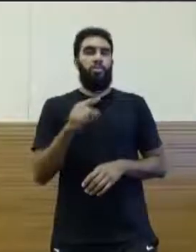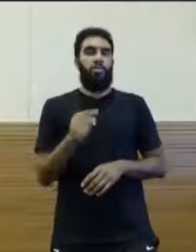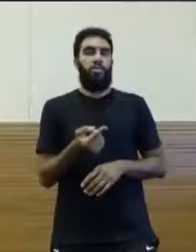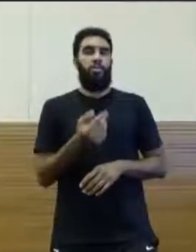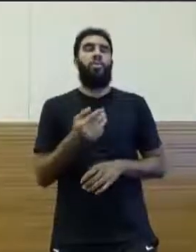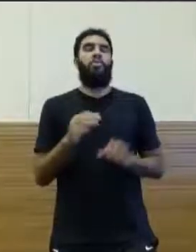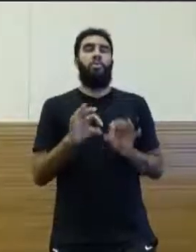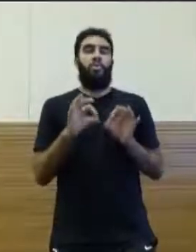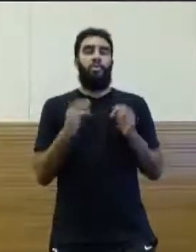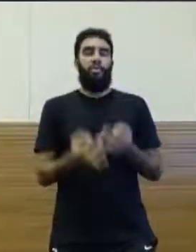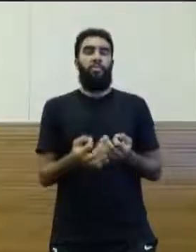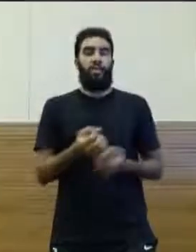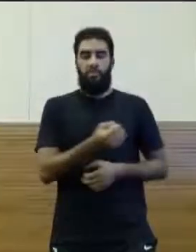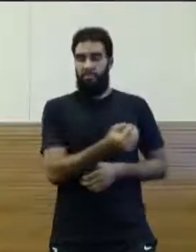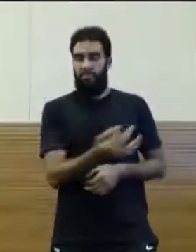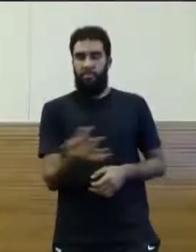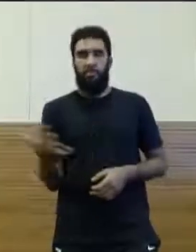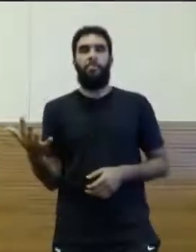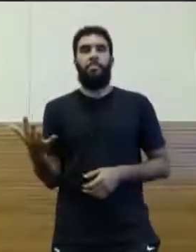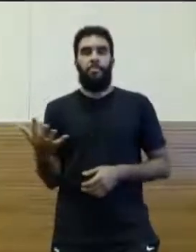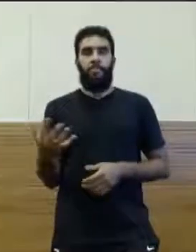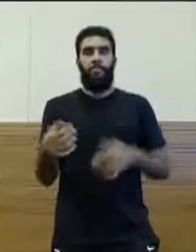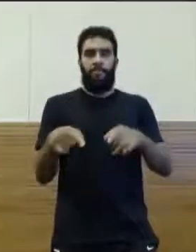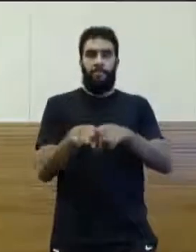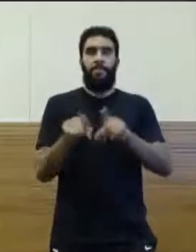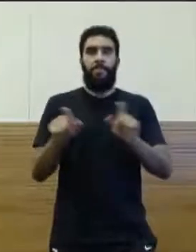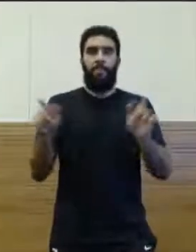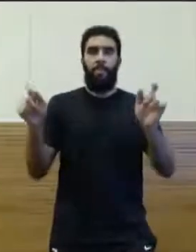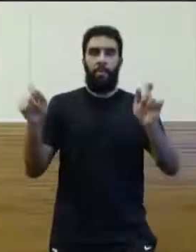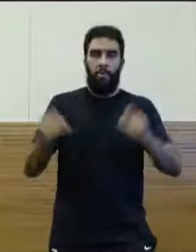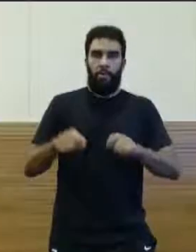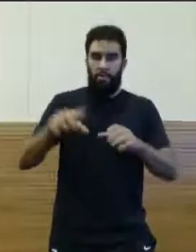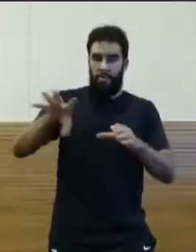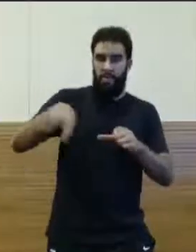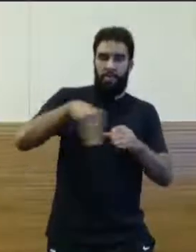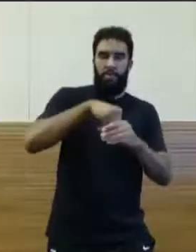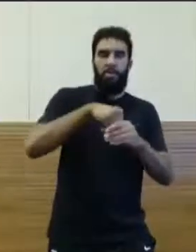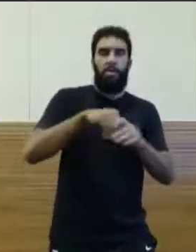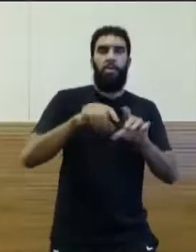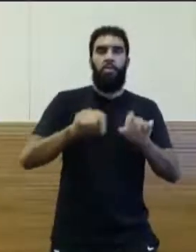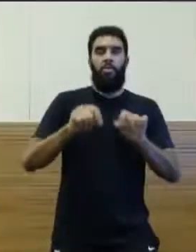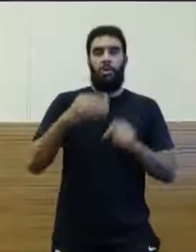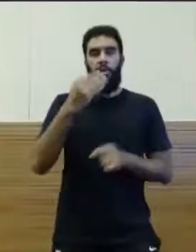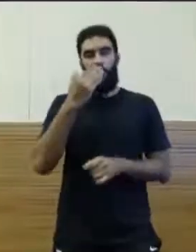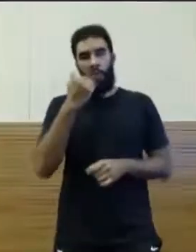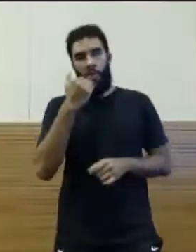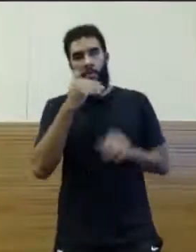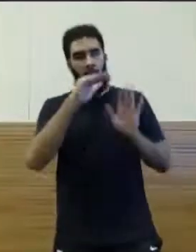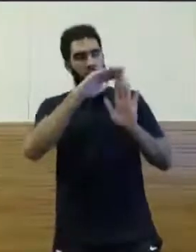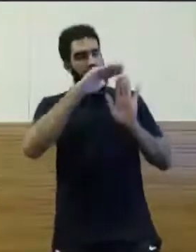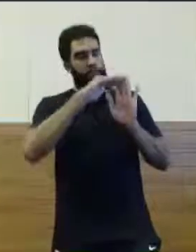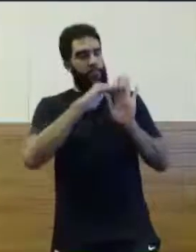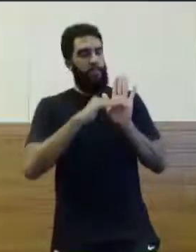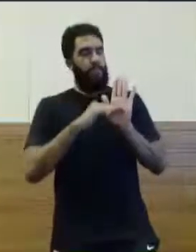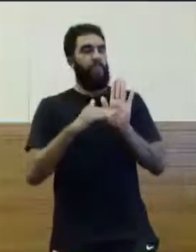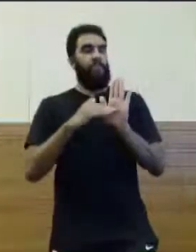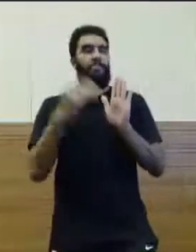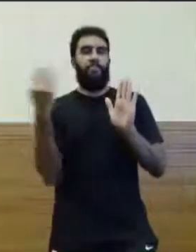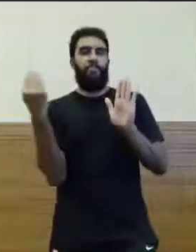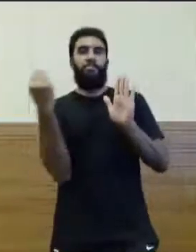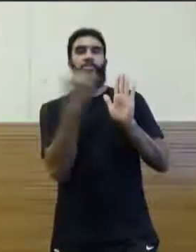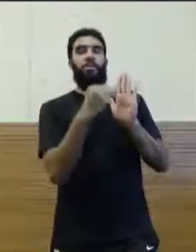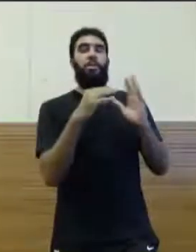million people of boys and girls and their families. And from this, we were able to implement these